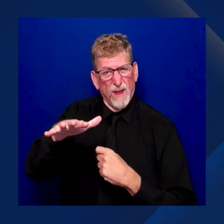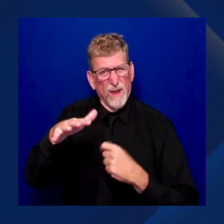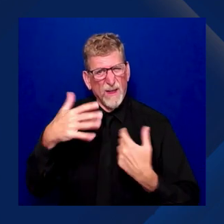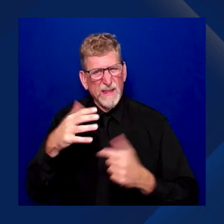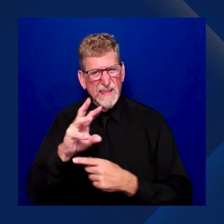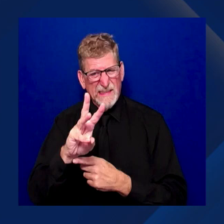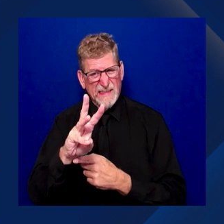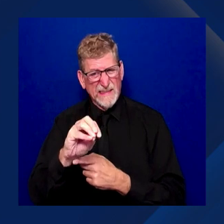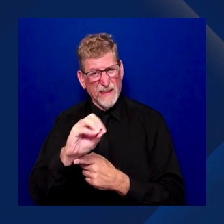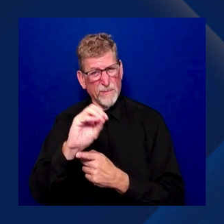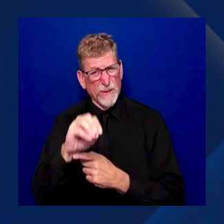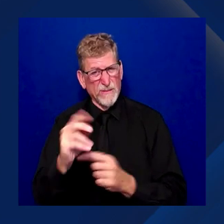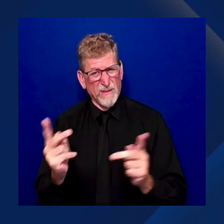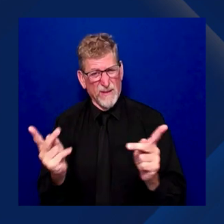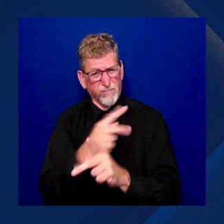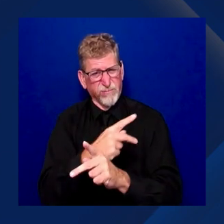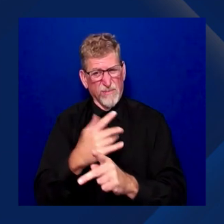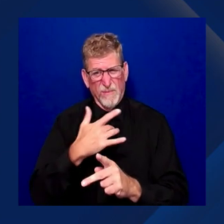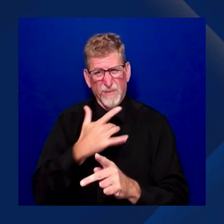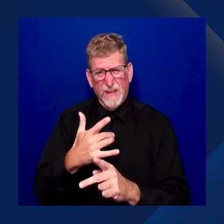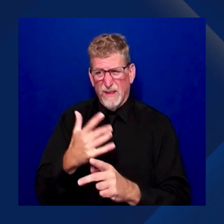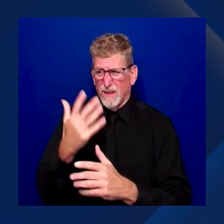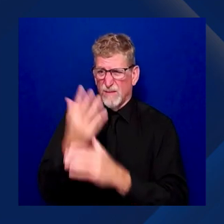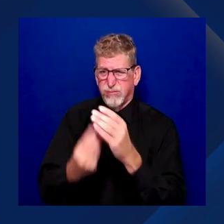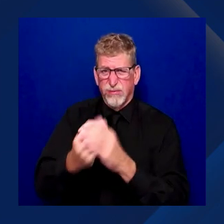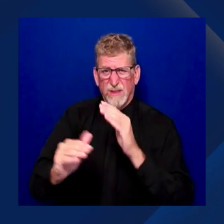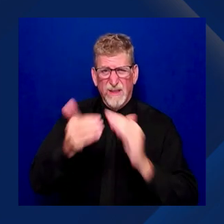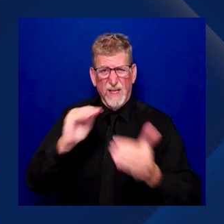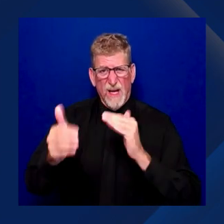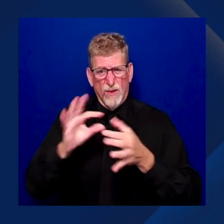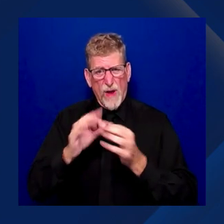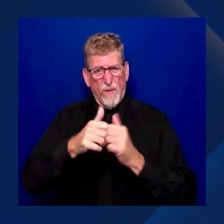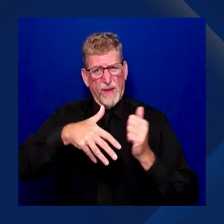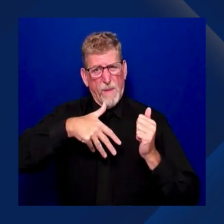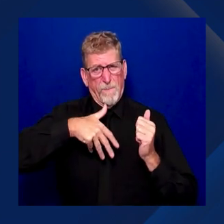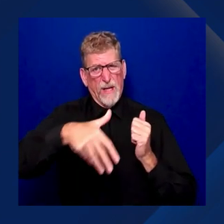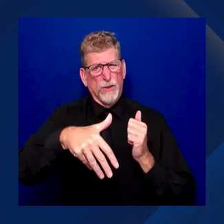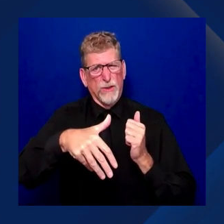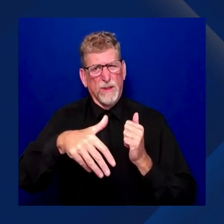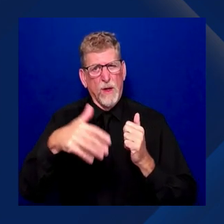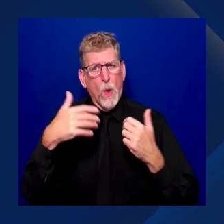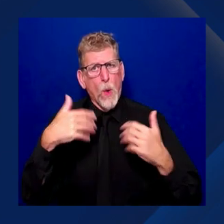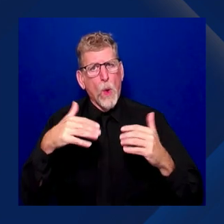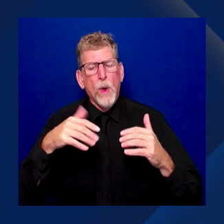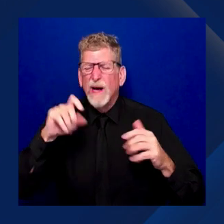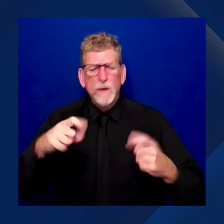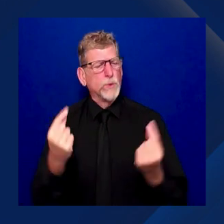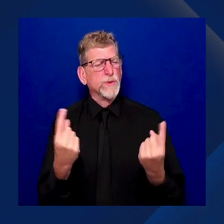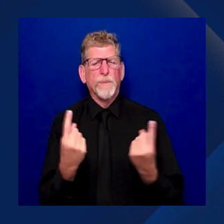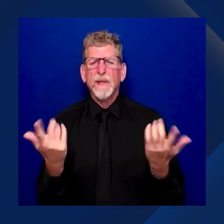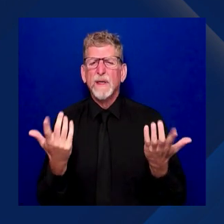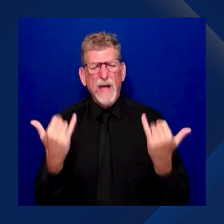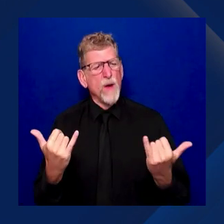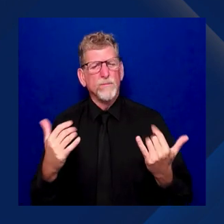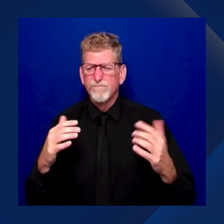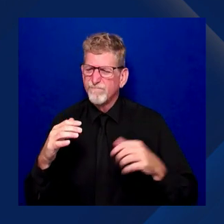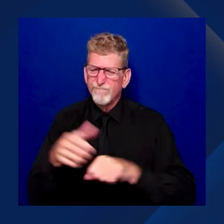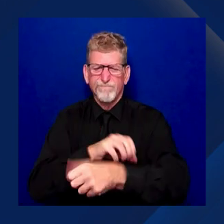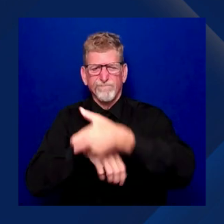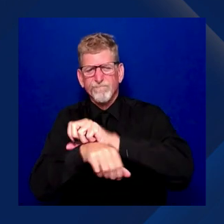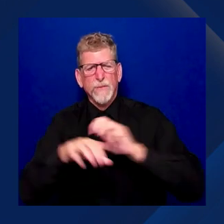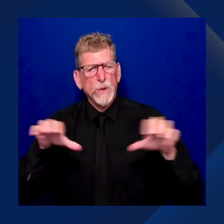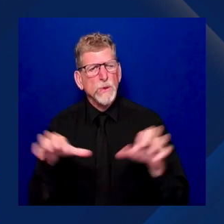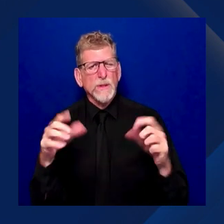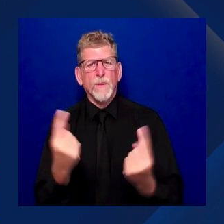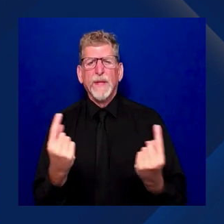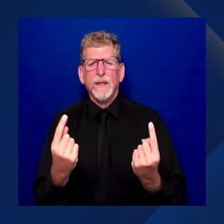from pregnancy-related complications, we need to do something about that. And think about it, regardless of